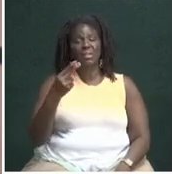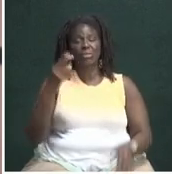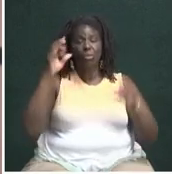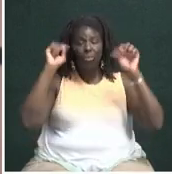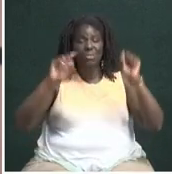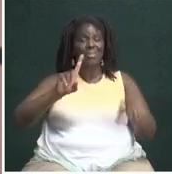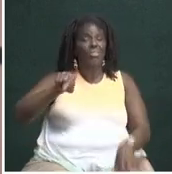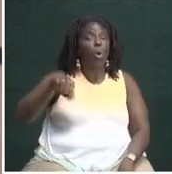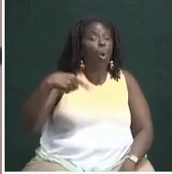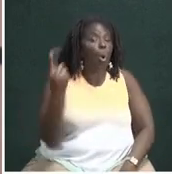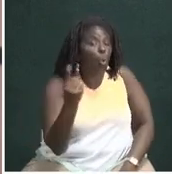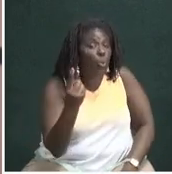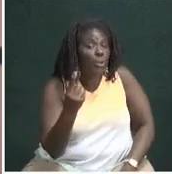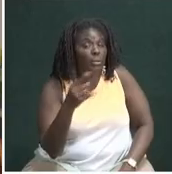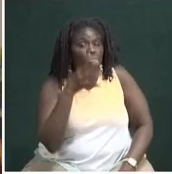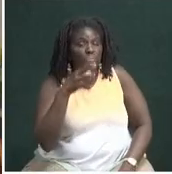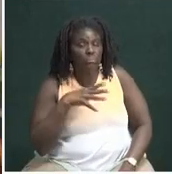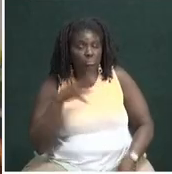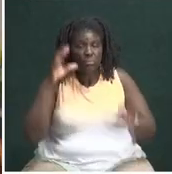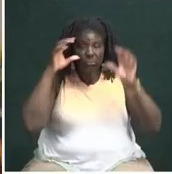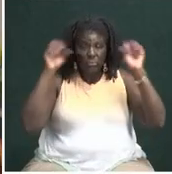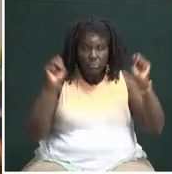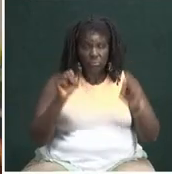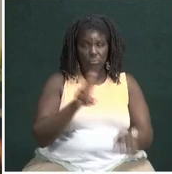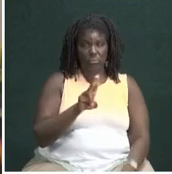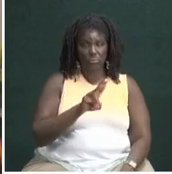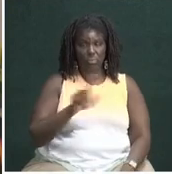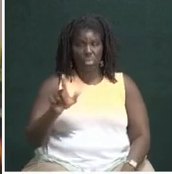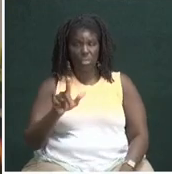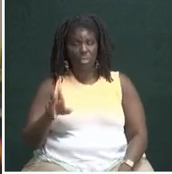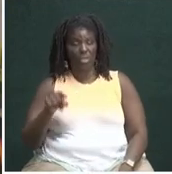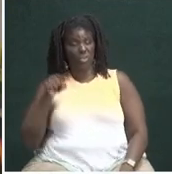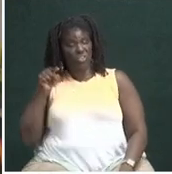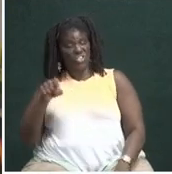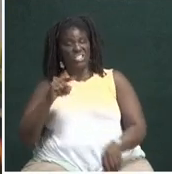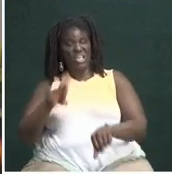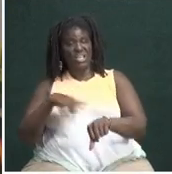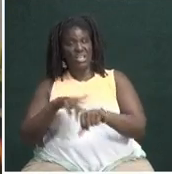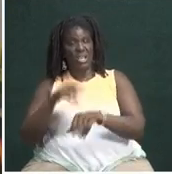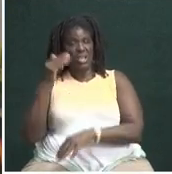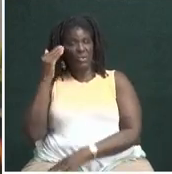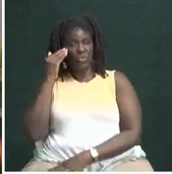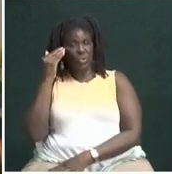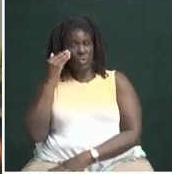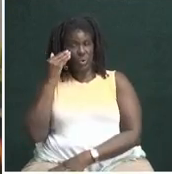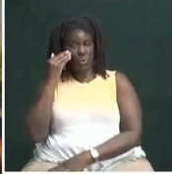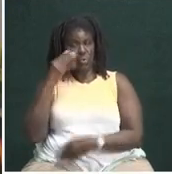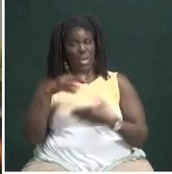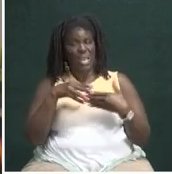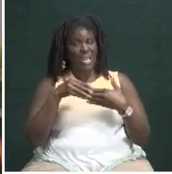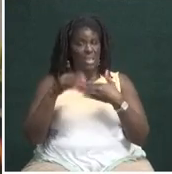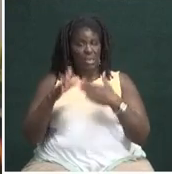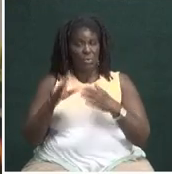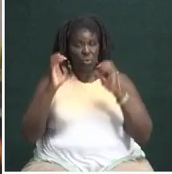Lieberman, a nationally known leader and educator, will preside over today's ceremony.